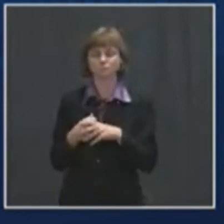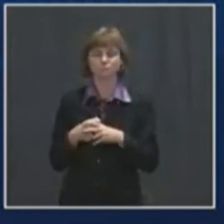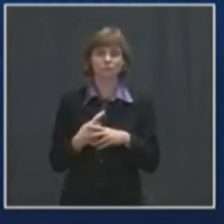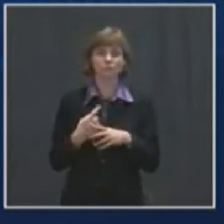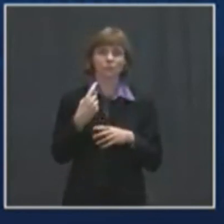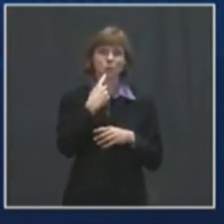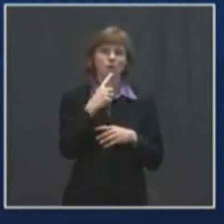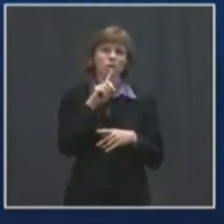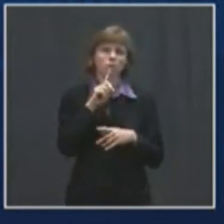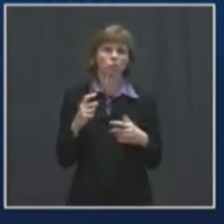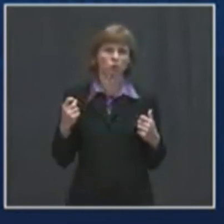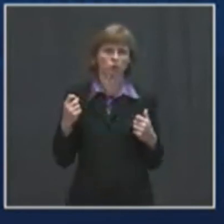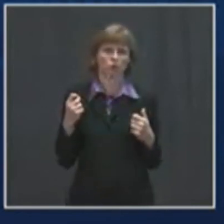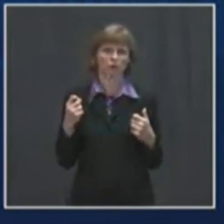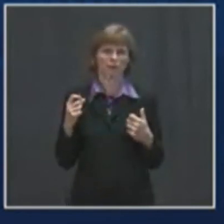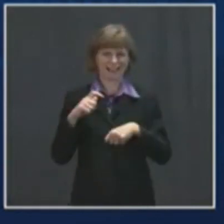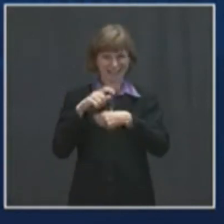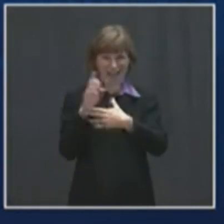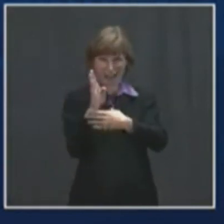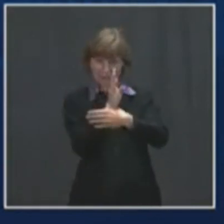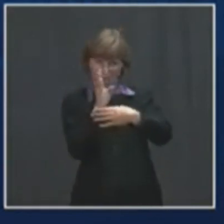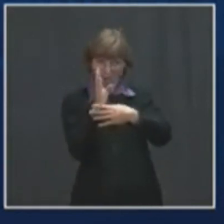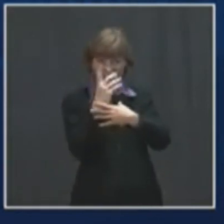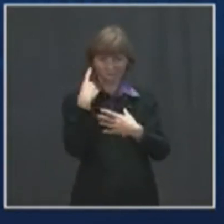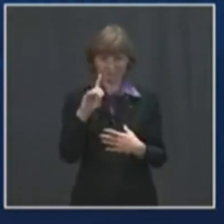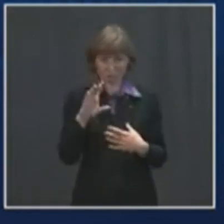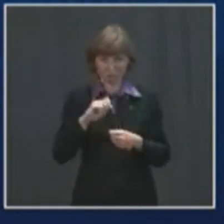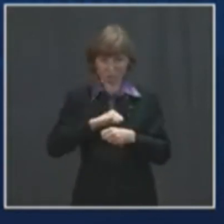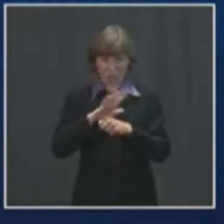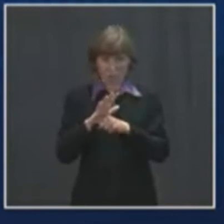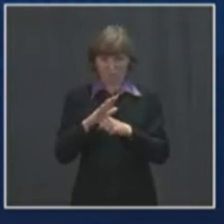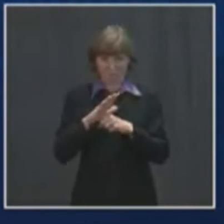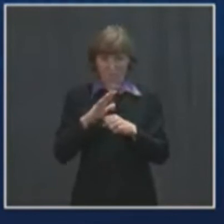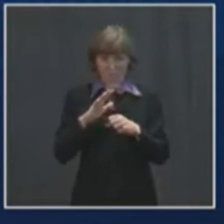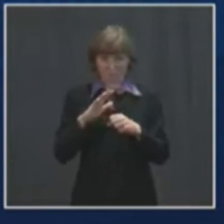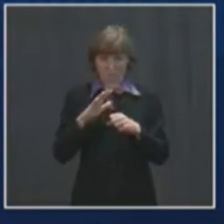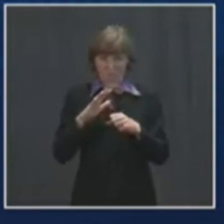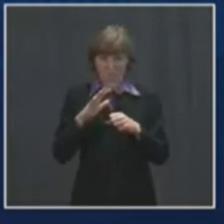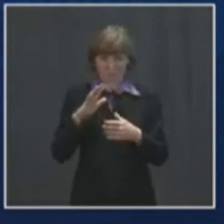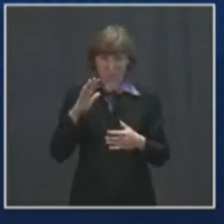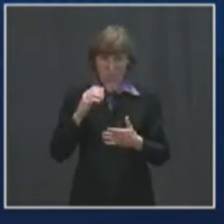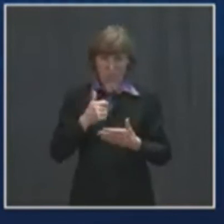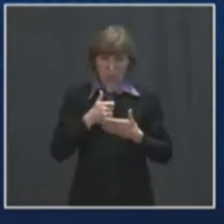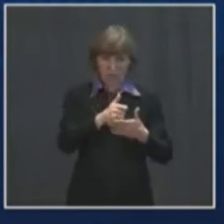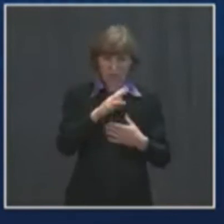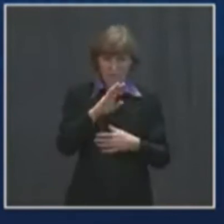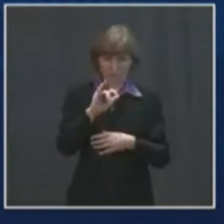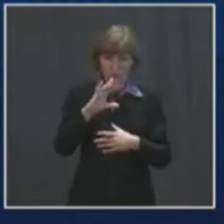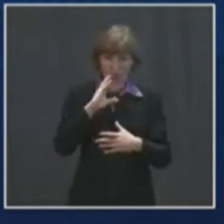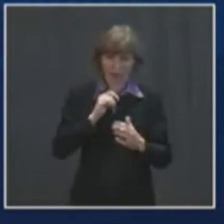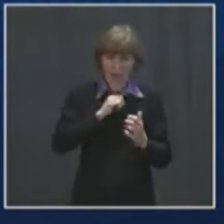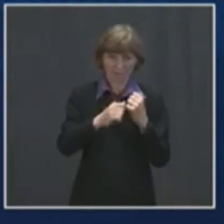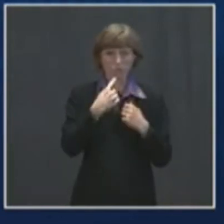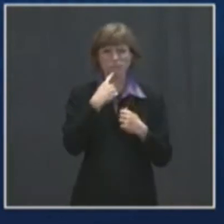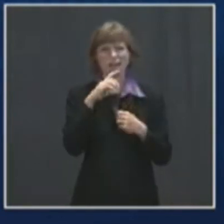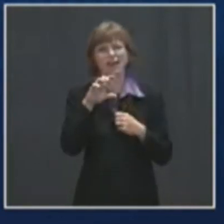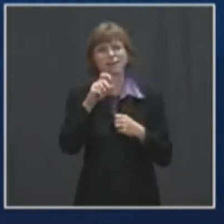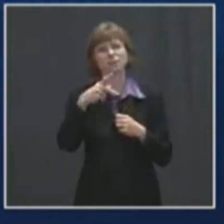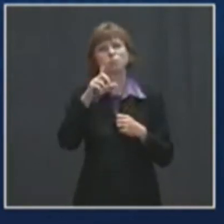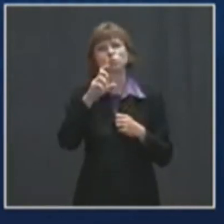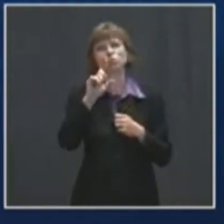from giving a timeline on the COVID relief bill and its passage. But outside an hour ago, Speaker Pelosi said absolutely when